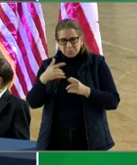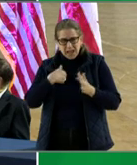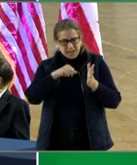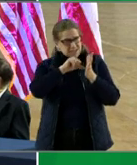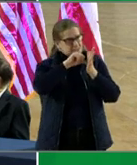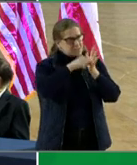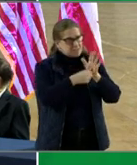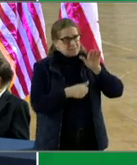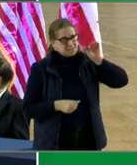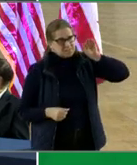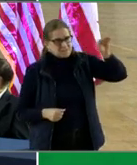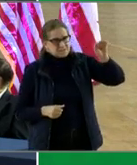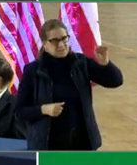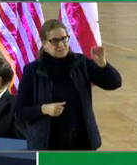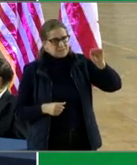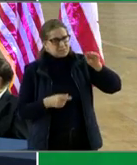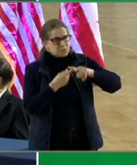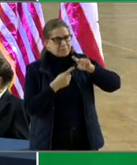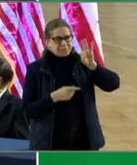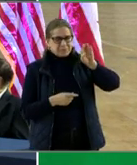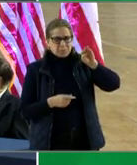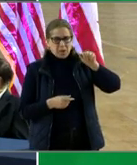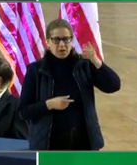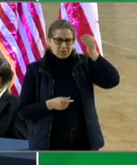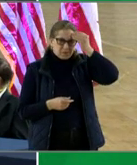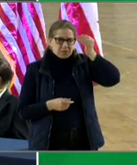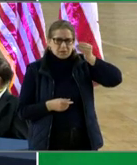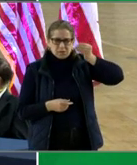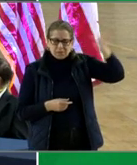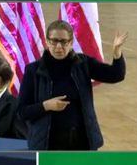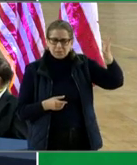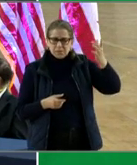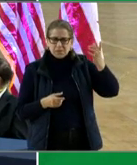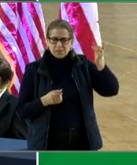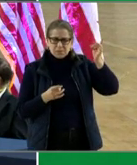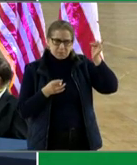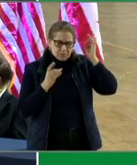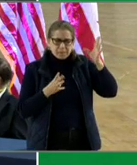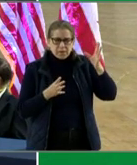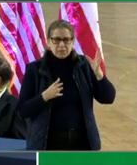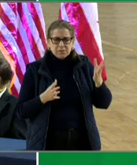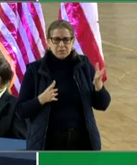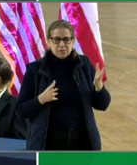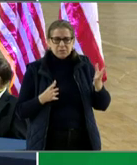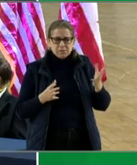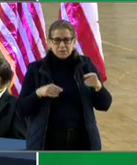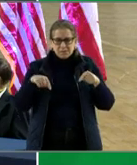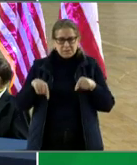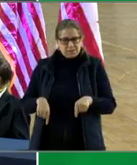FEMA directly, that not only are we talking about Washington, D.C., but the